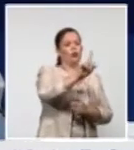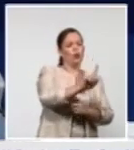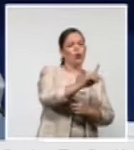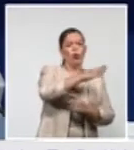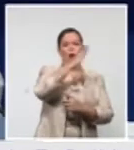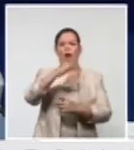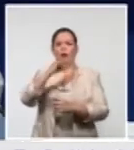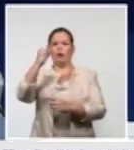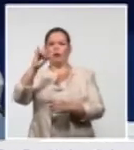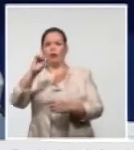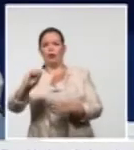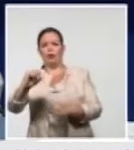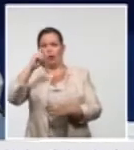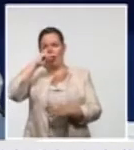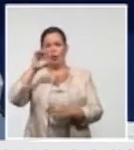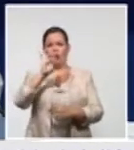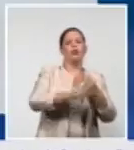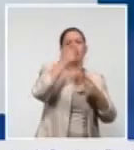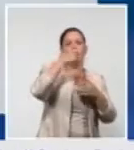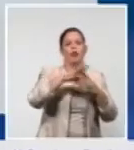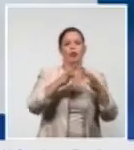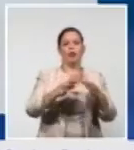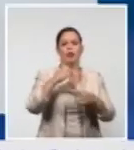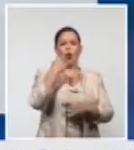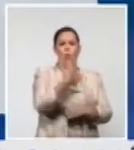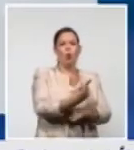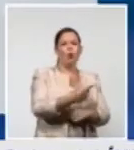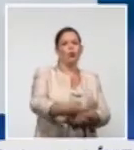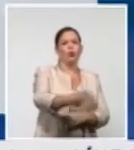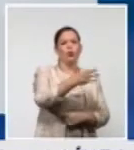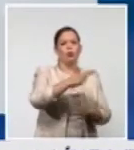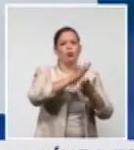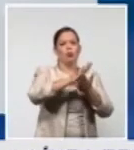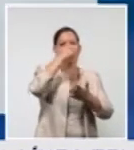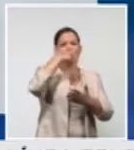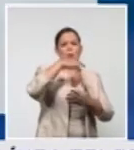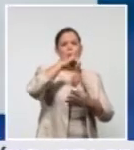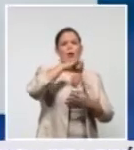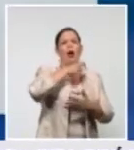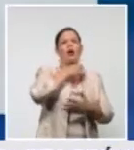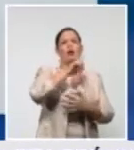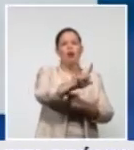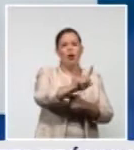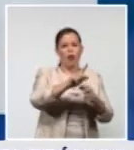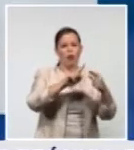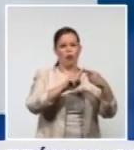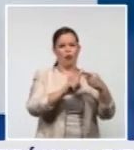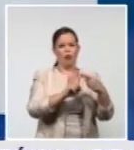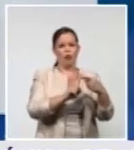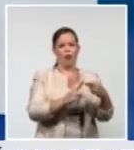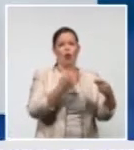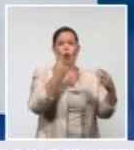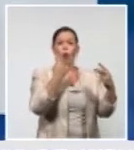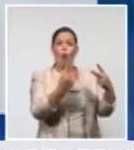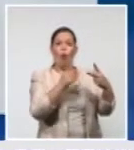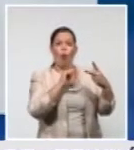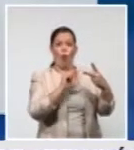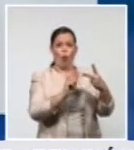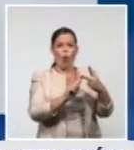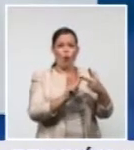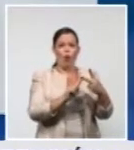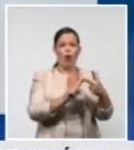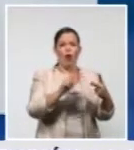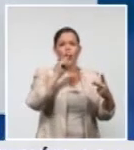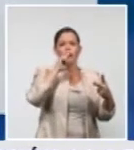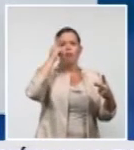yesterday, 43 belong to Havana. There are 2 cases from Artemisa and Pinar del Rio respectively, and